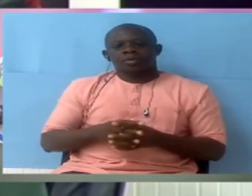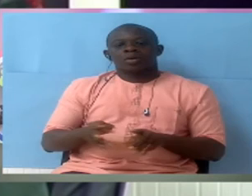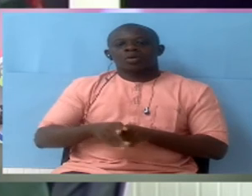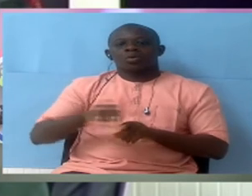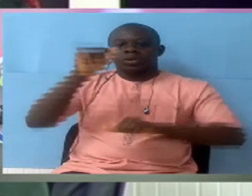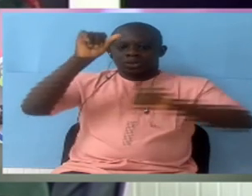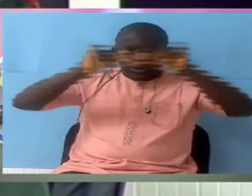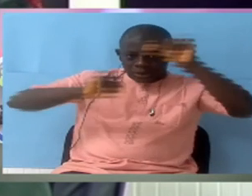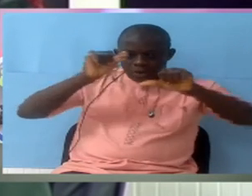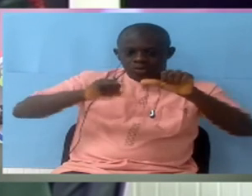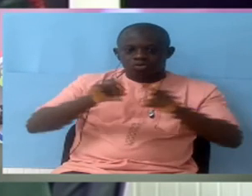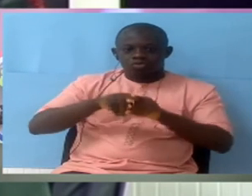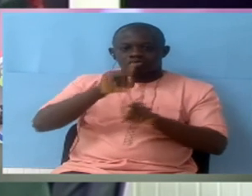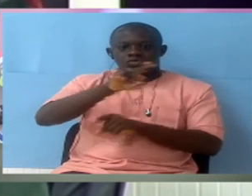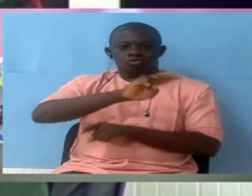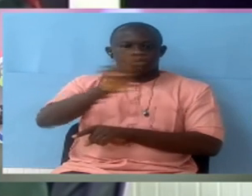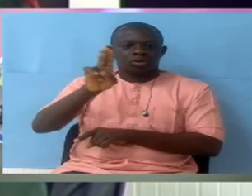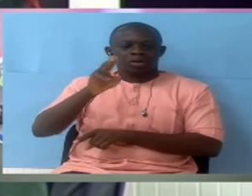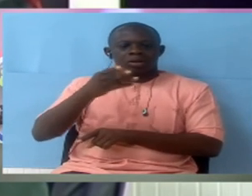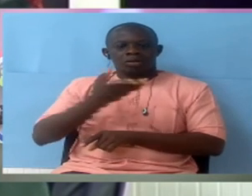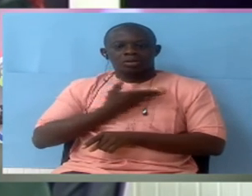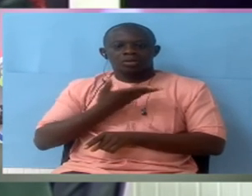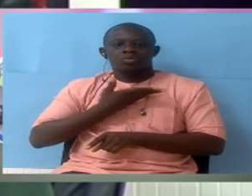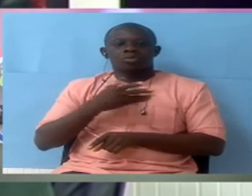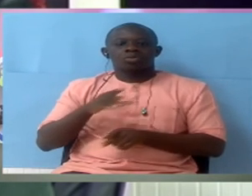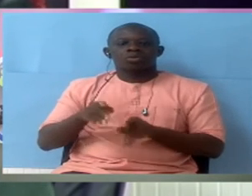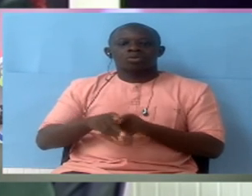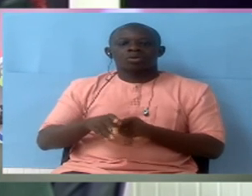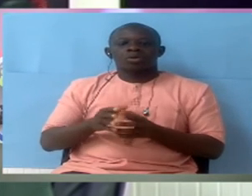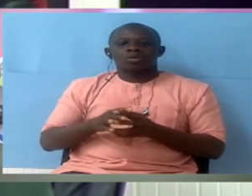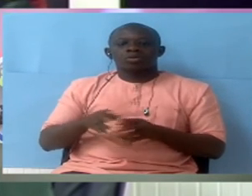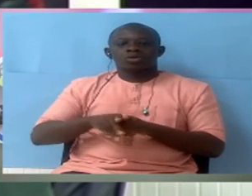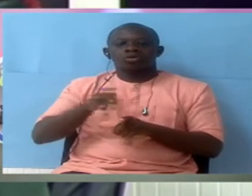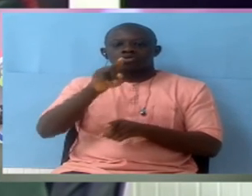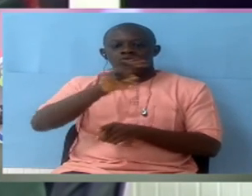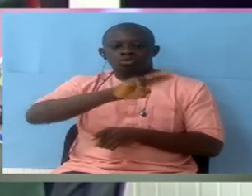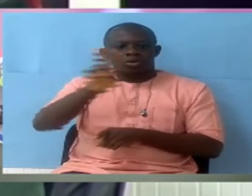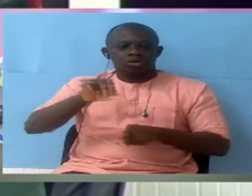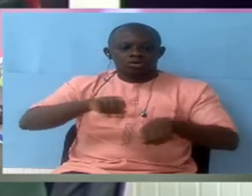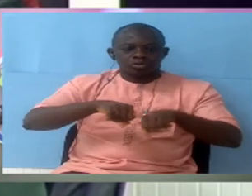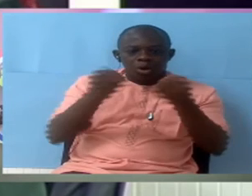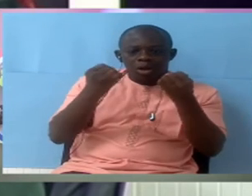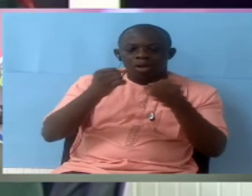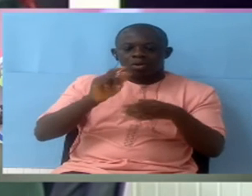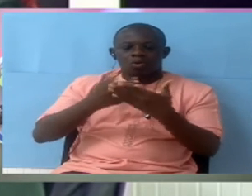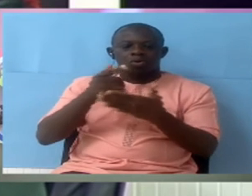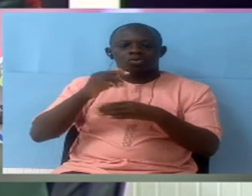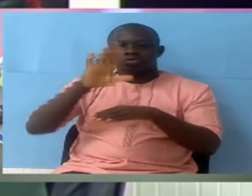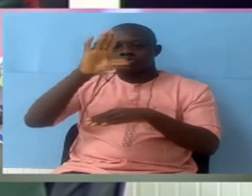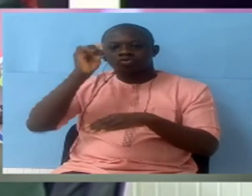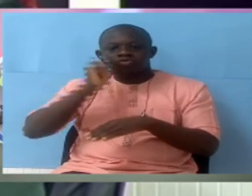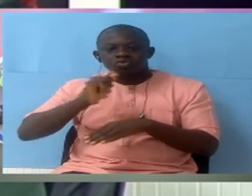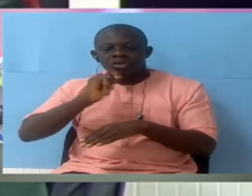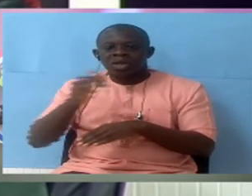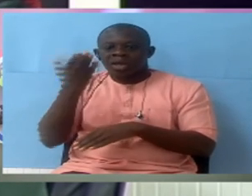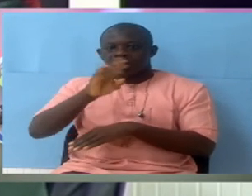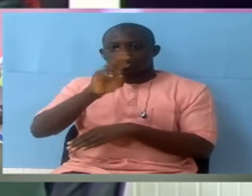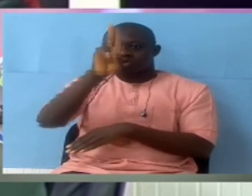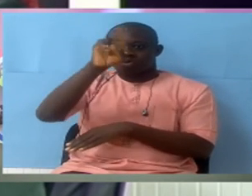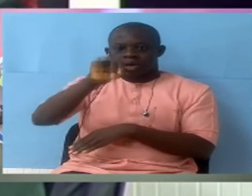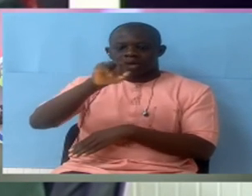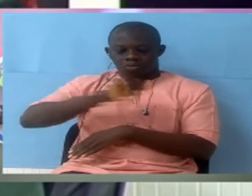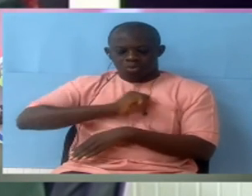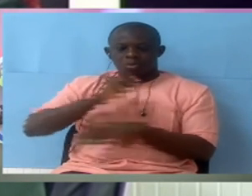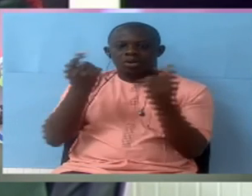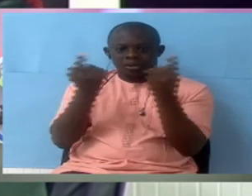check whether you have not damaged any or lose any UN property. Pour sét ndax yaxulo dara lo xamné